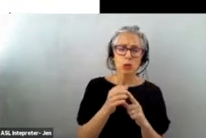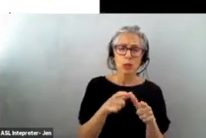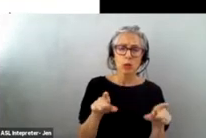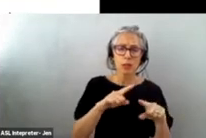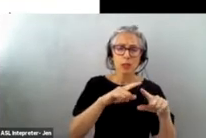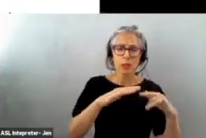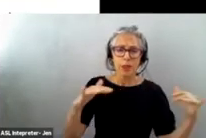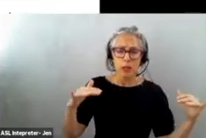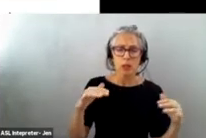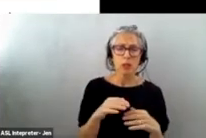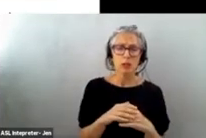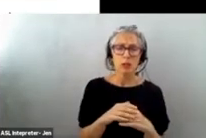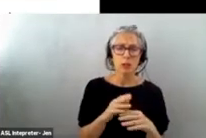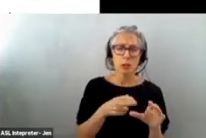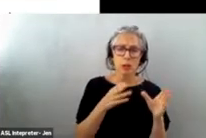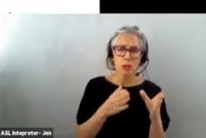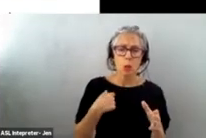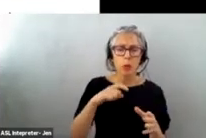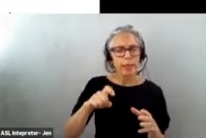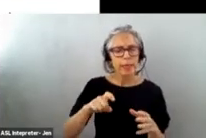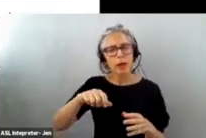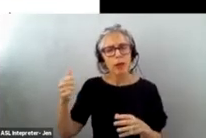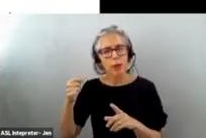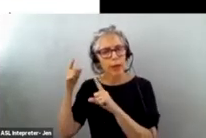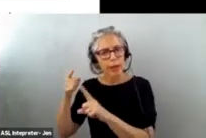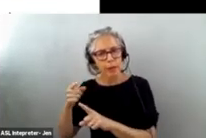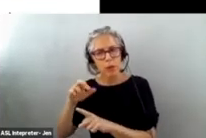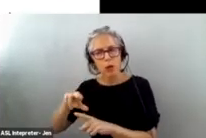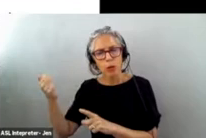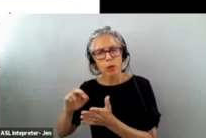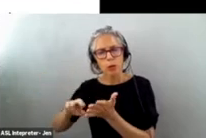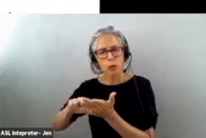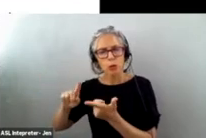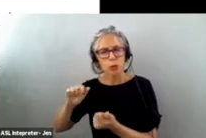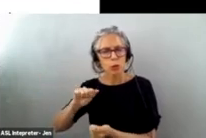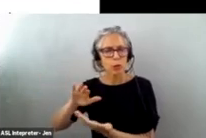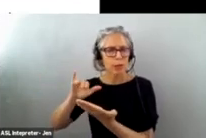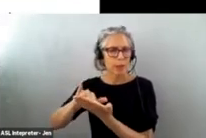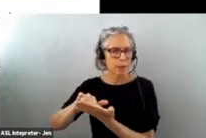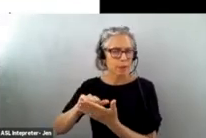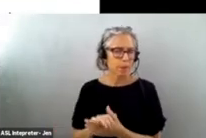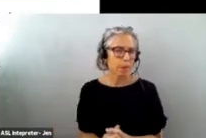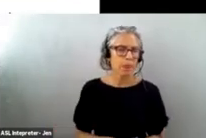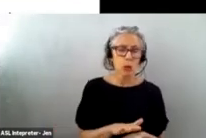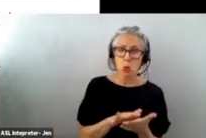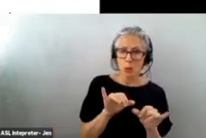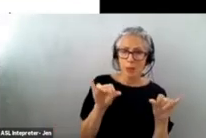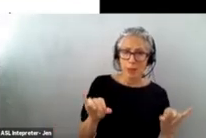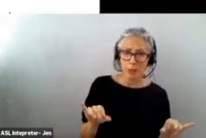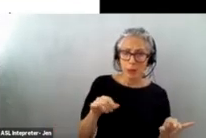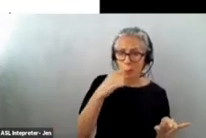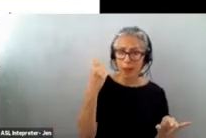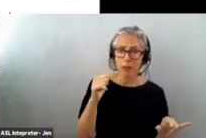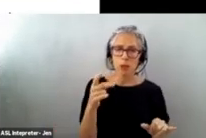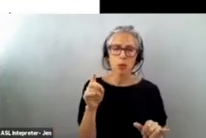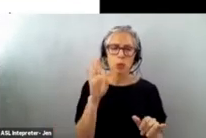aims, or at least dovetail studies, to address this. When considering the school systems, a Black child is more likely